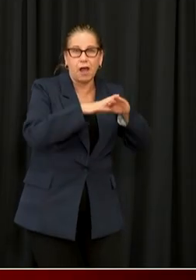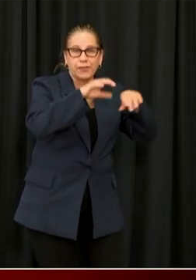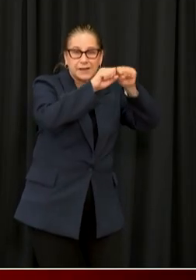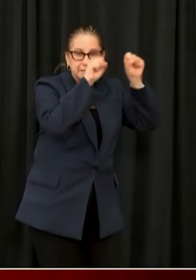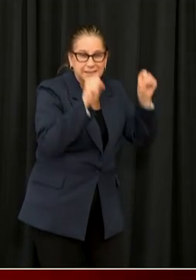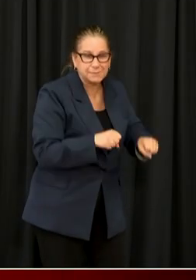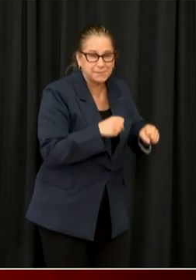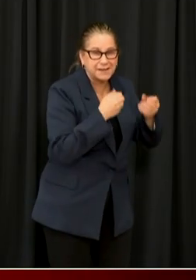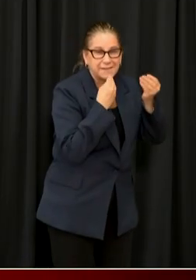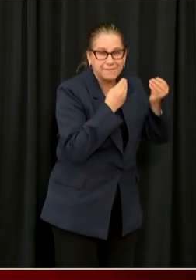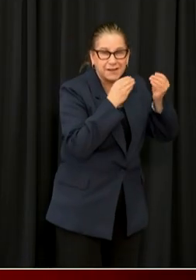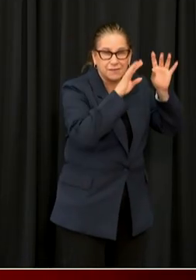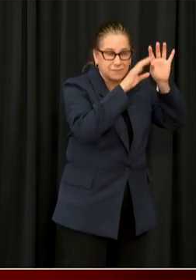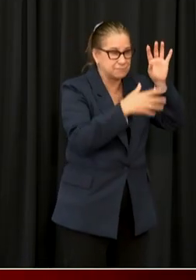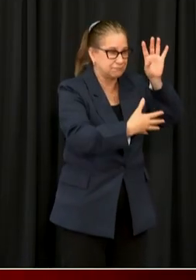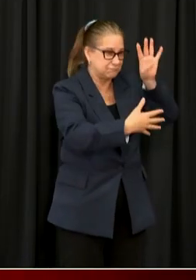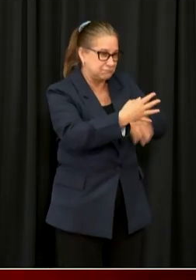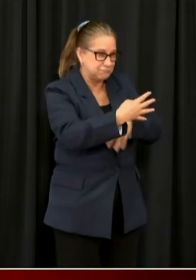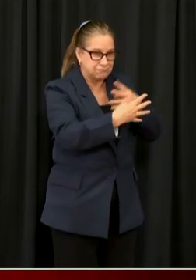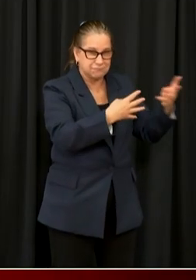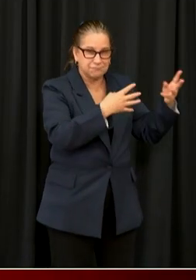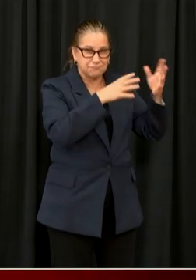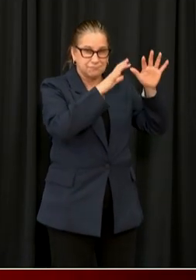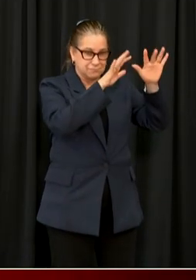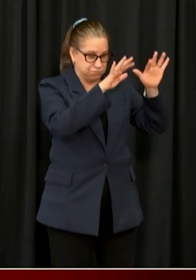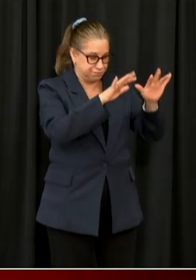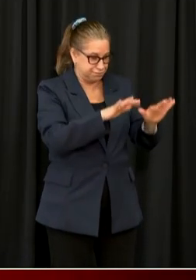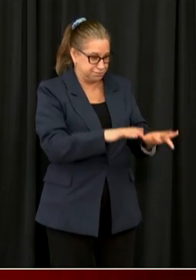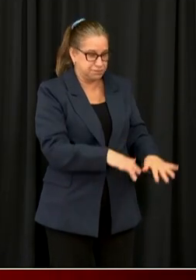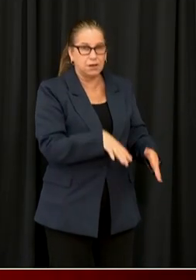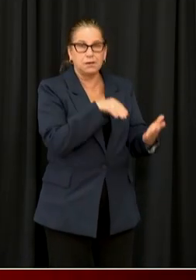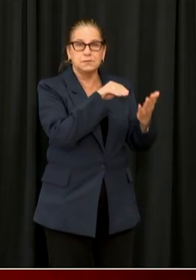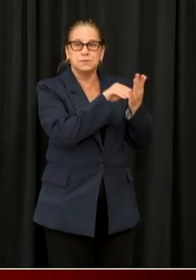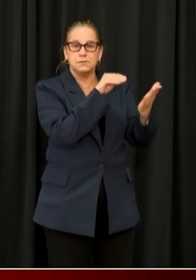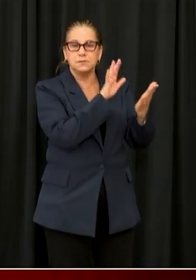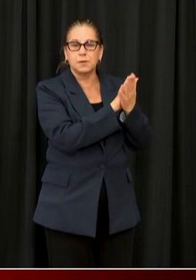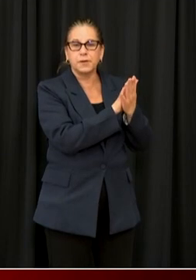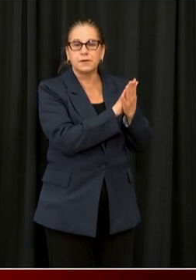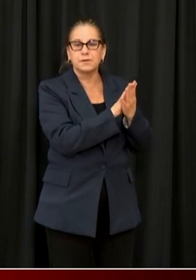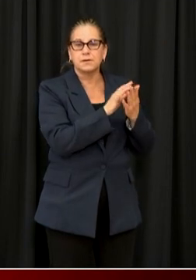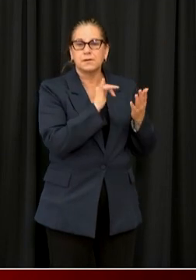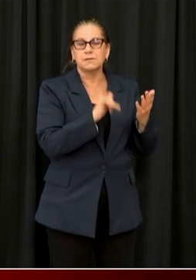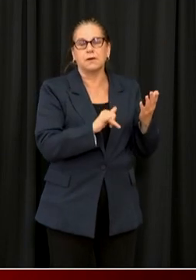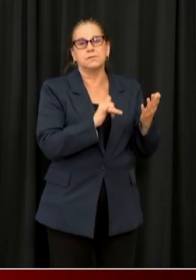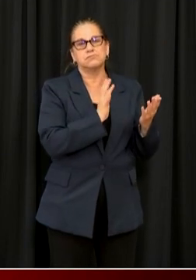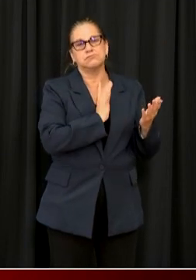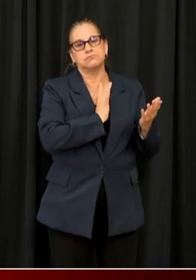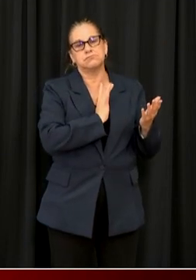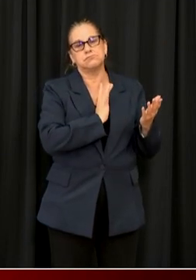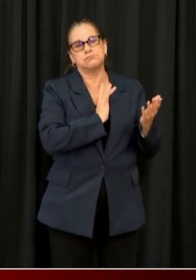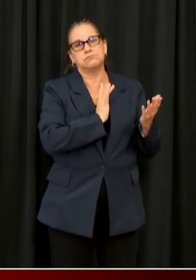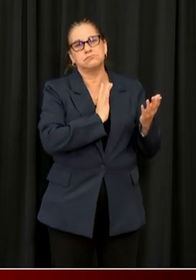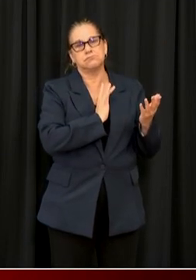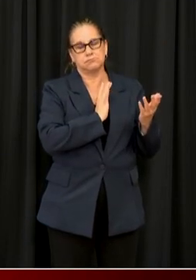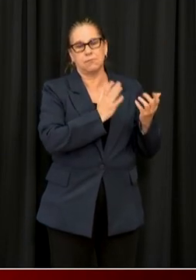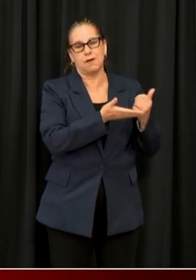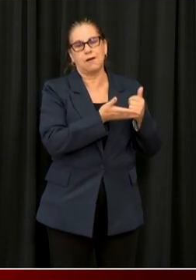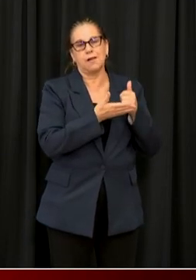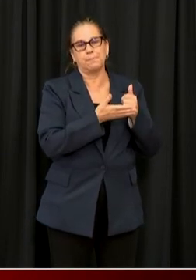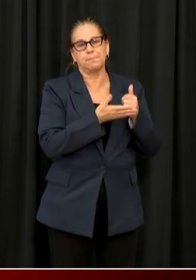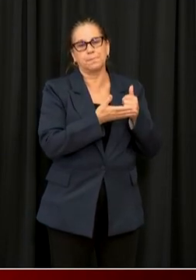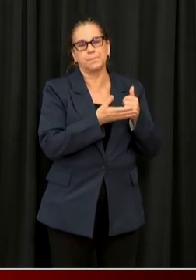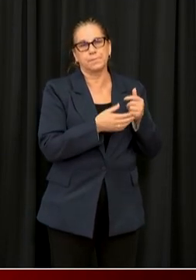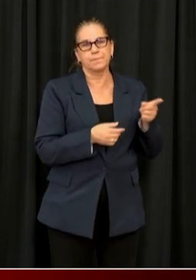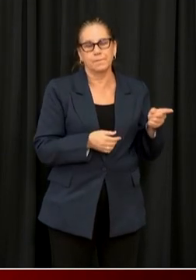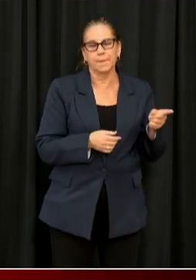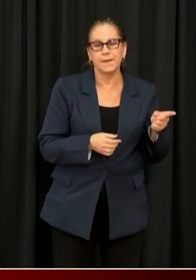They document this information into our system, and the technology is very robust that we use. The contact interview begins calling